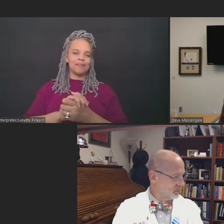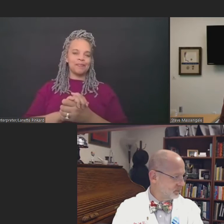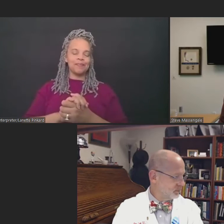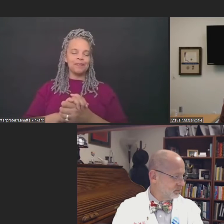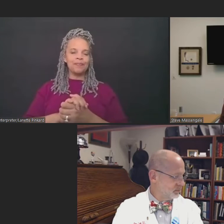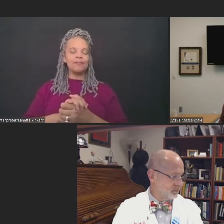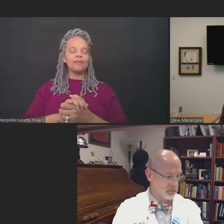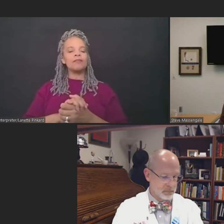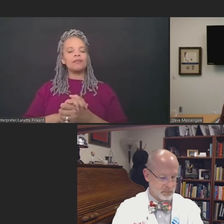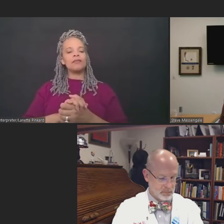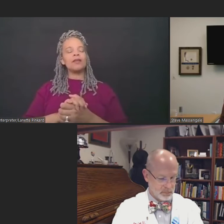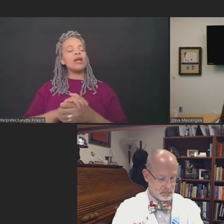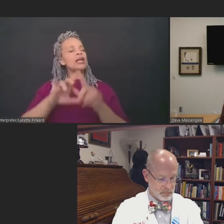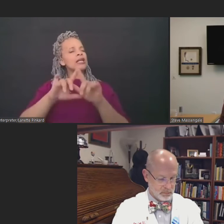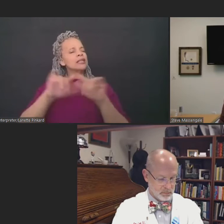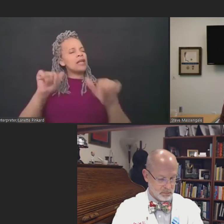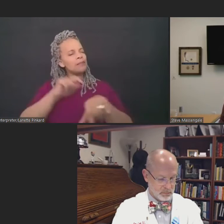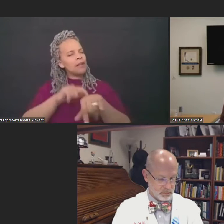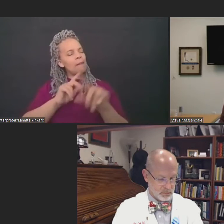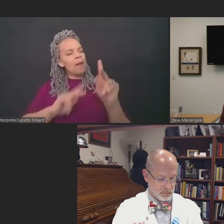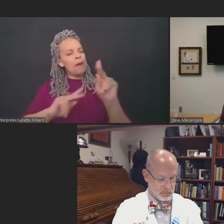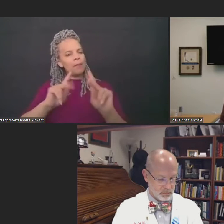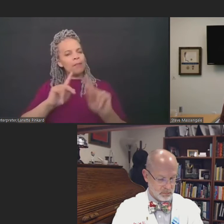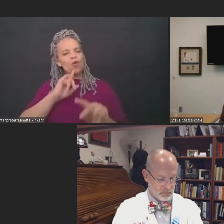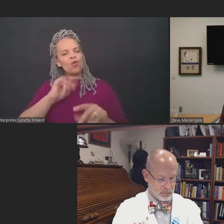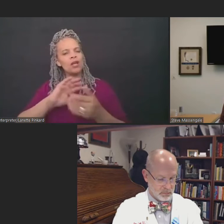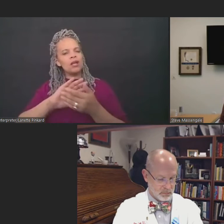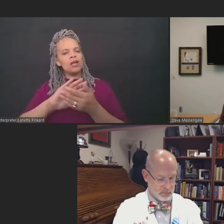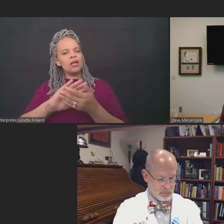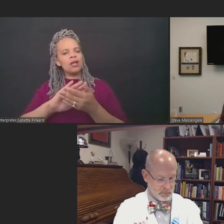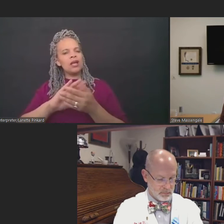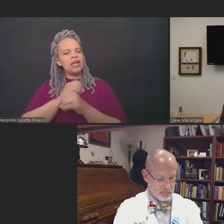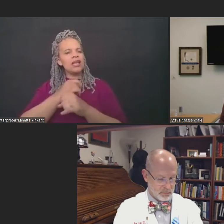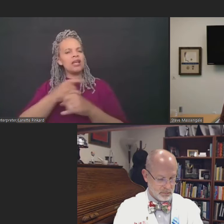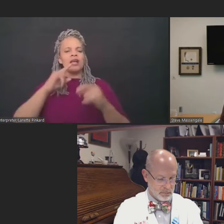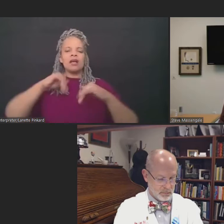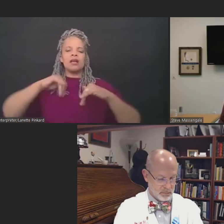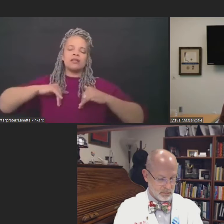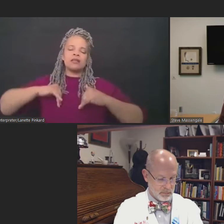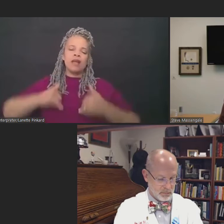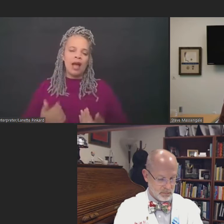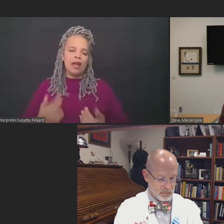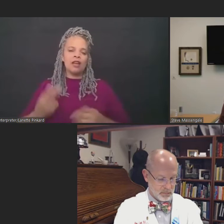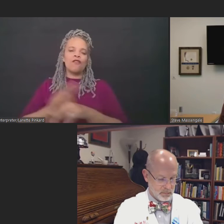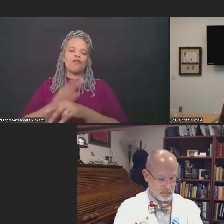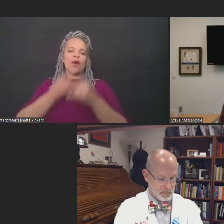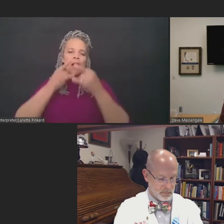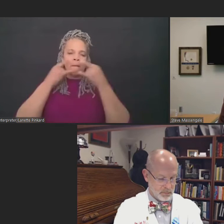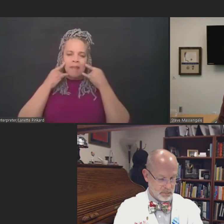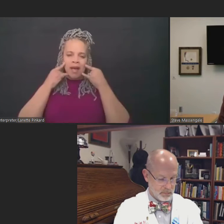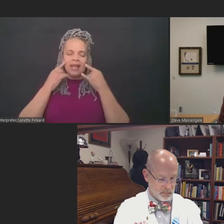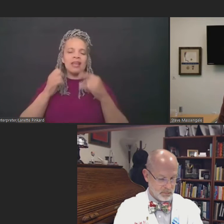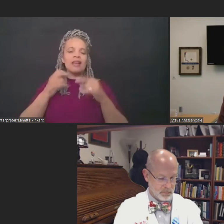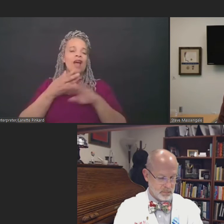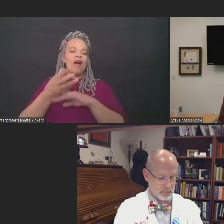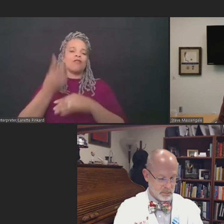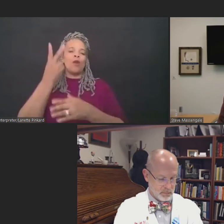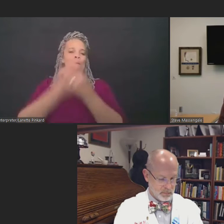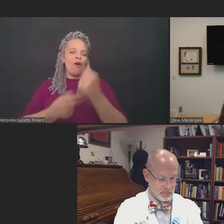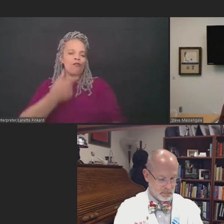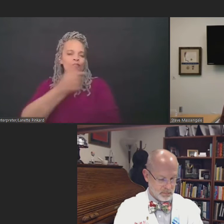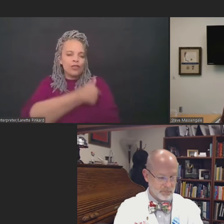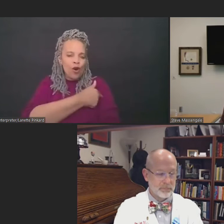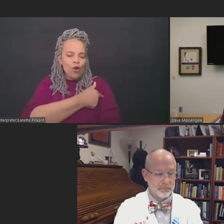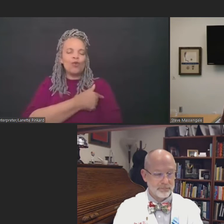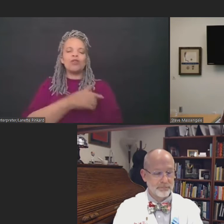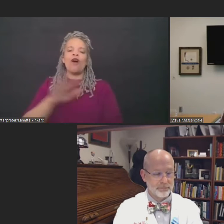at the same time, people are really getting tired of wearing masks. Even after both doses being fully vaccinated, we're told to